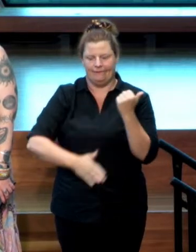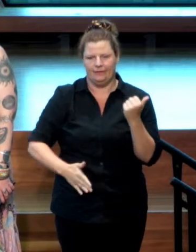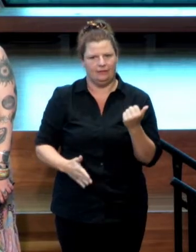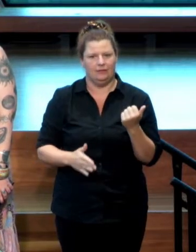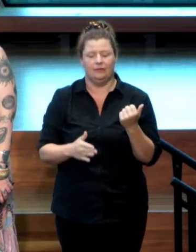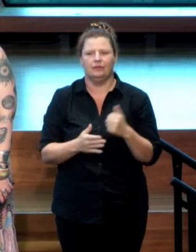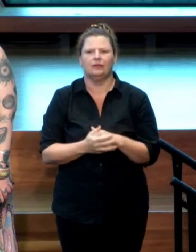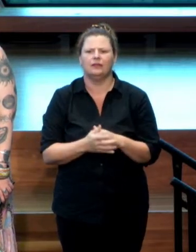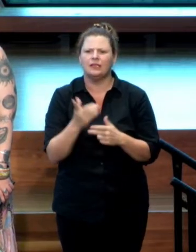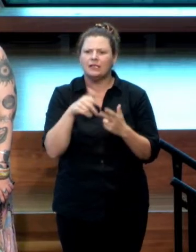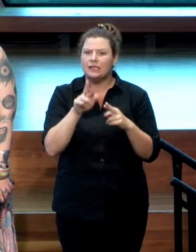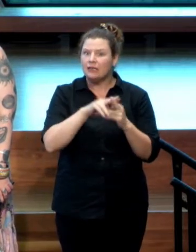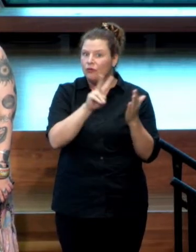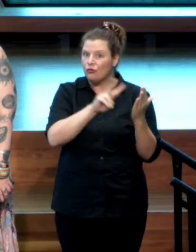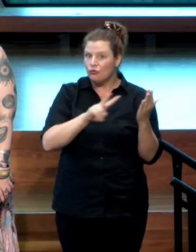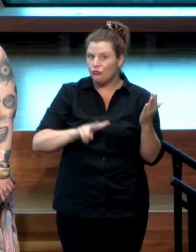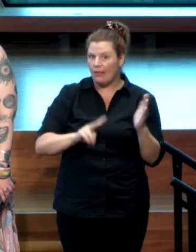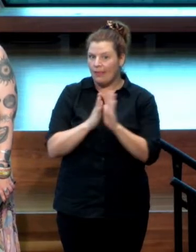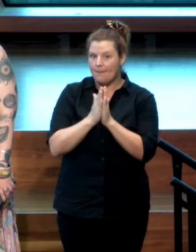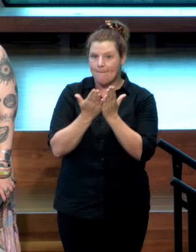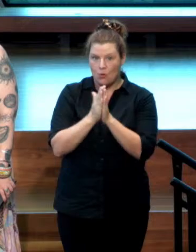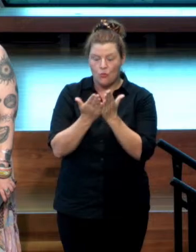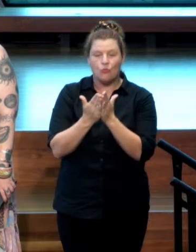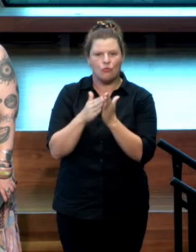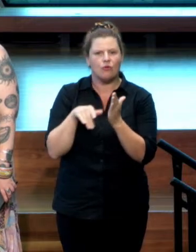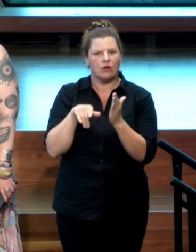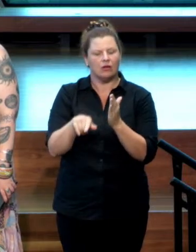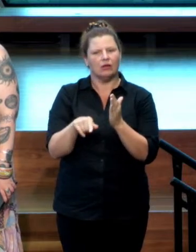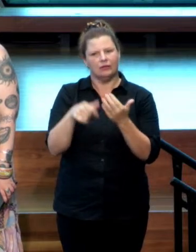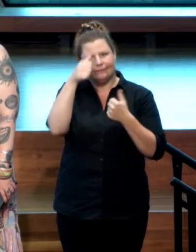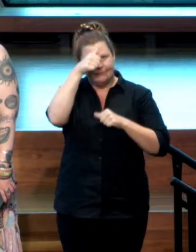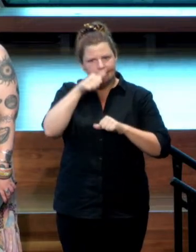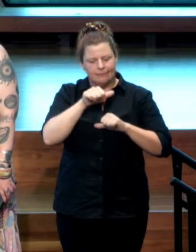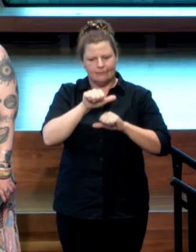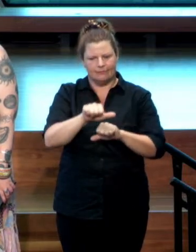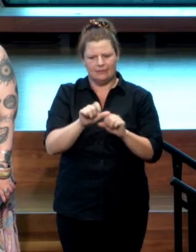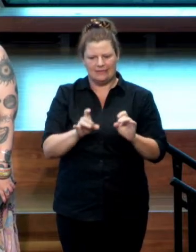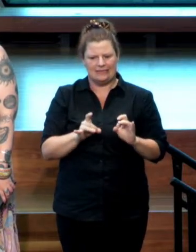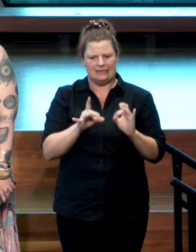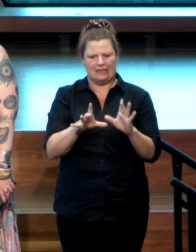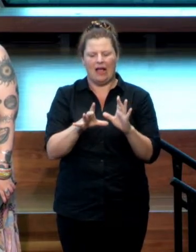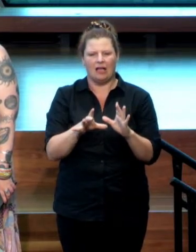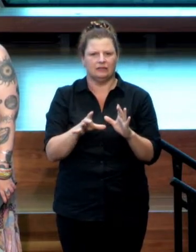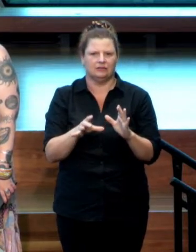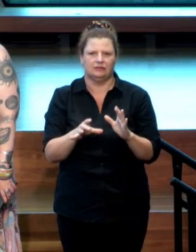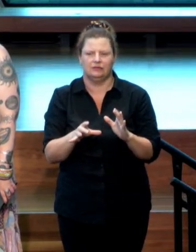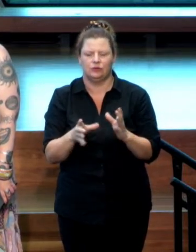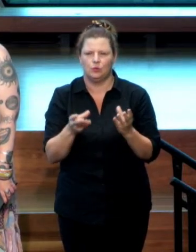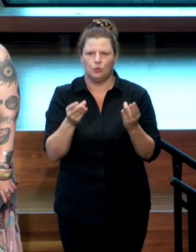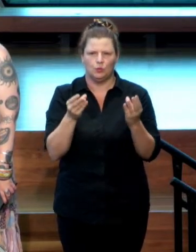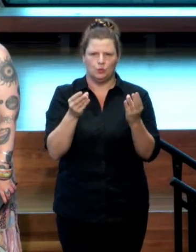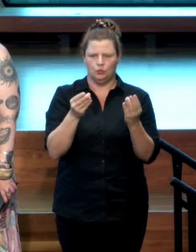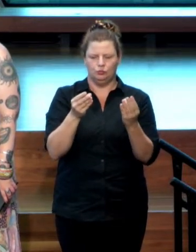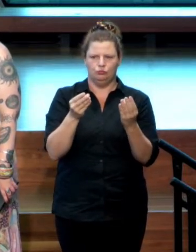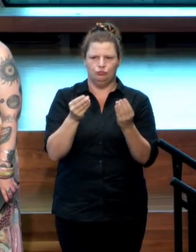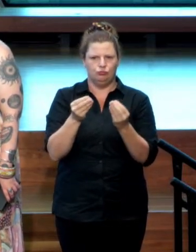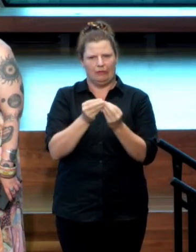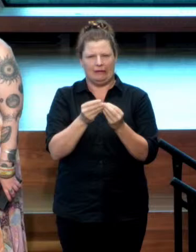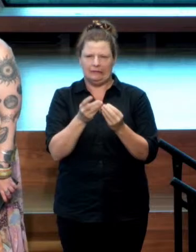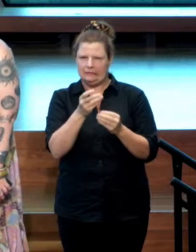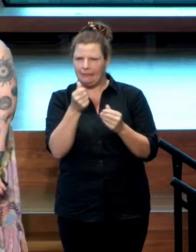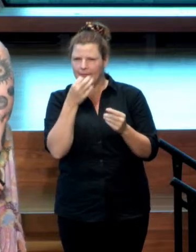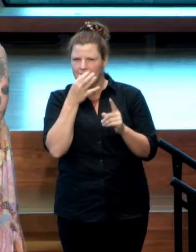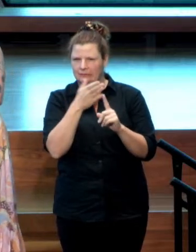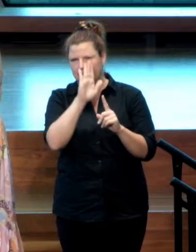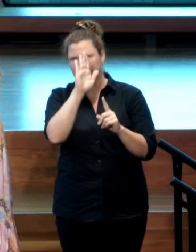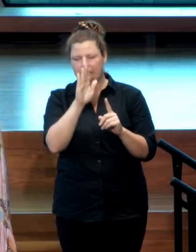For anyone who's read Astronomy Sky Country, you'll probably be familiar that it starts with a particular chapter, something that's probably a bit unique or